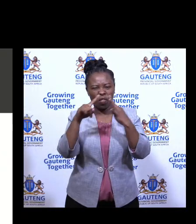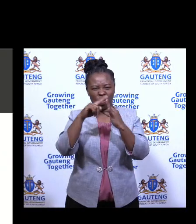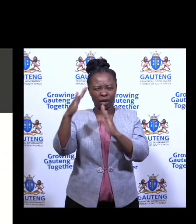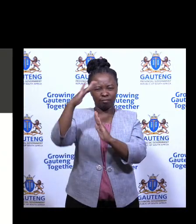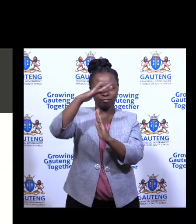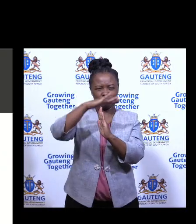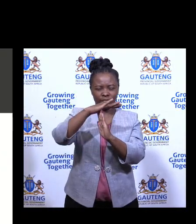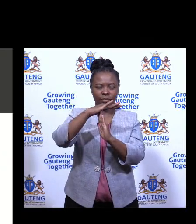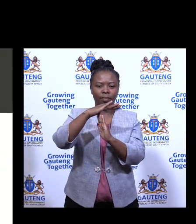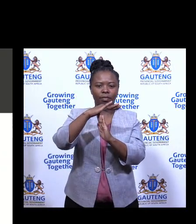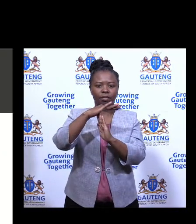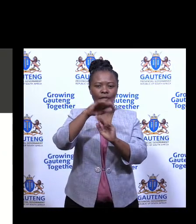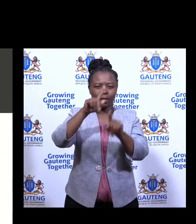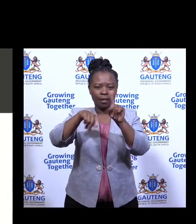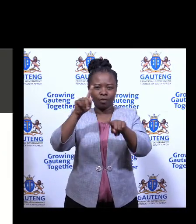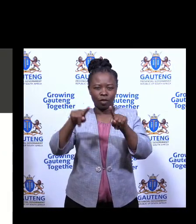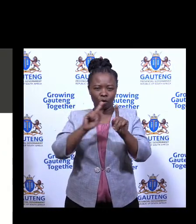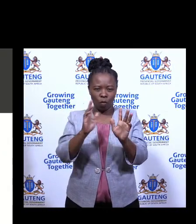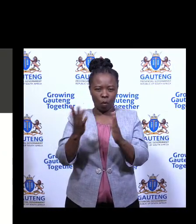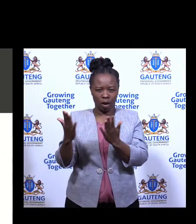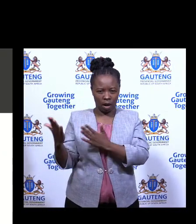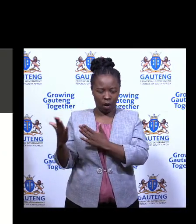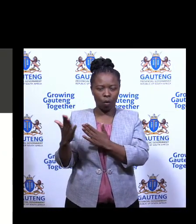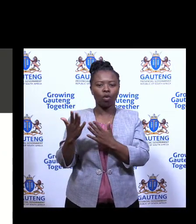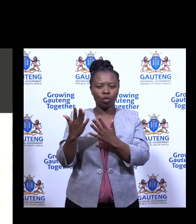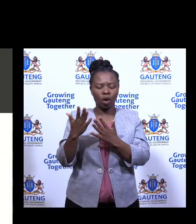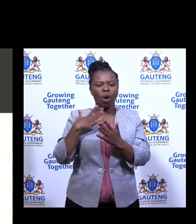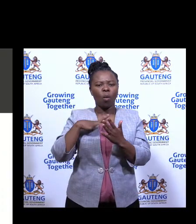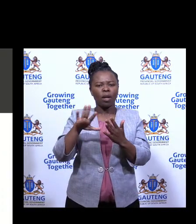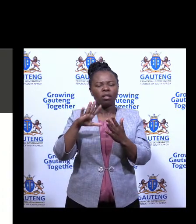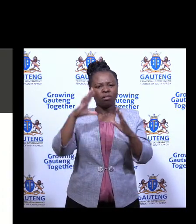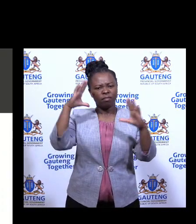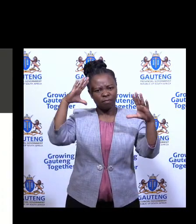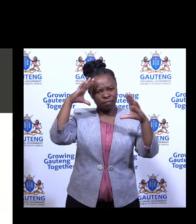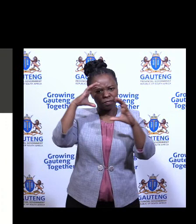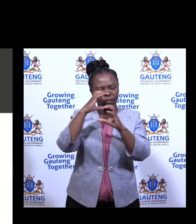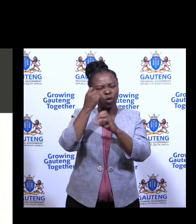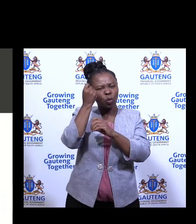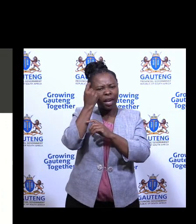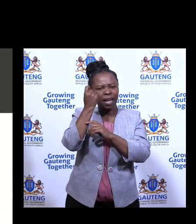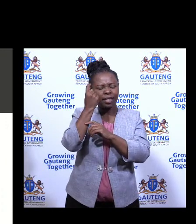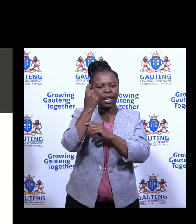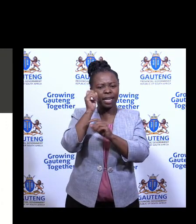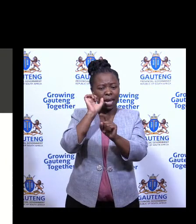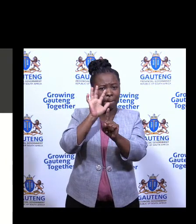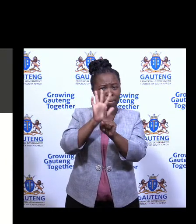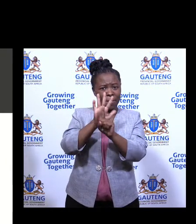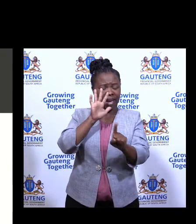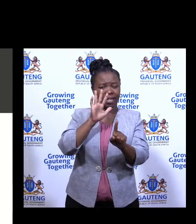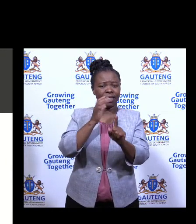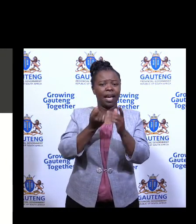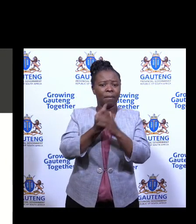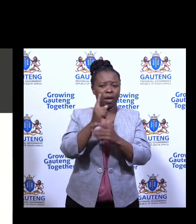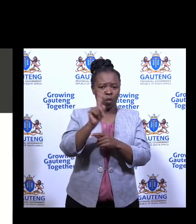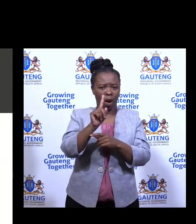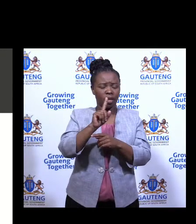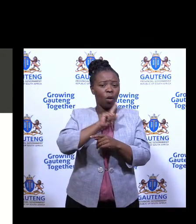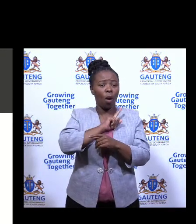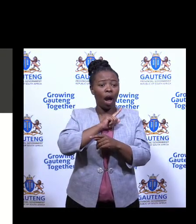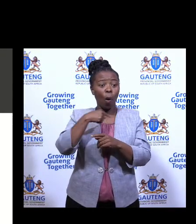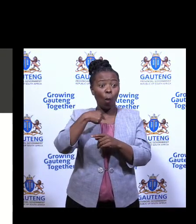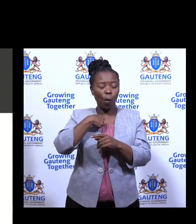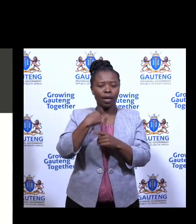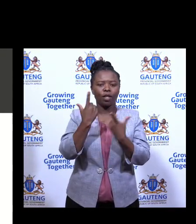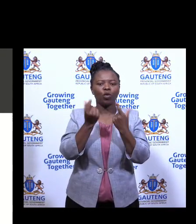I just want to show you a quick slide and try and contextualize some of the impacts, because a lot of what we do as an urban observatory is try